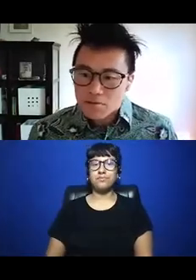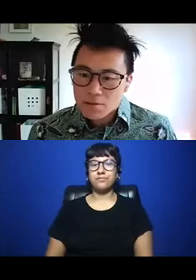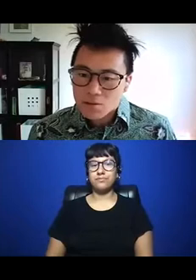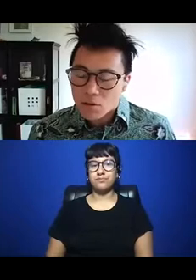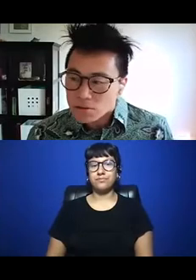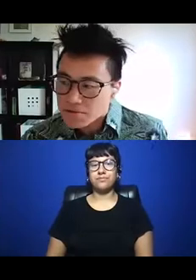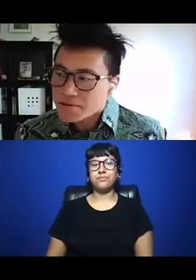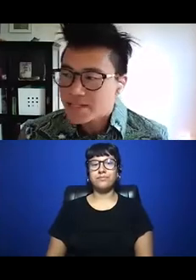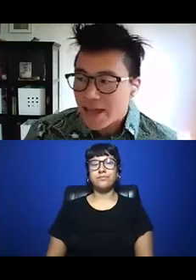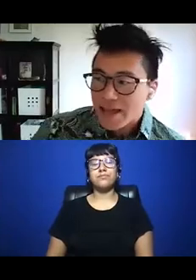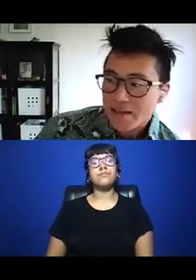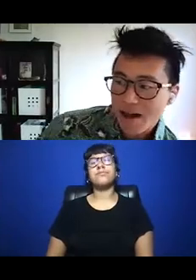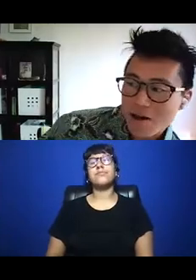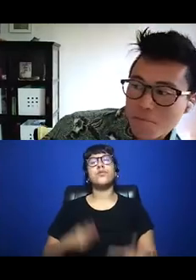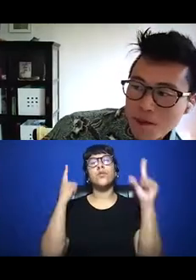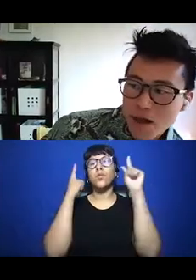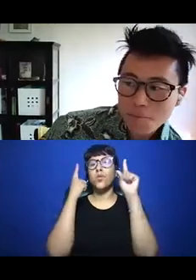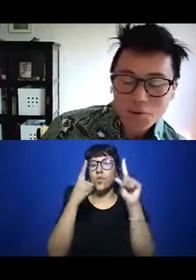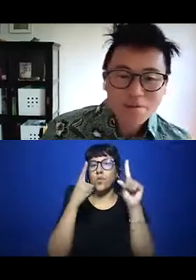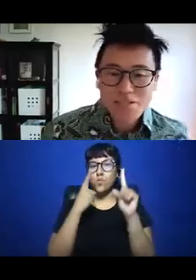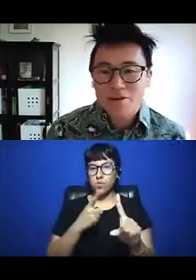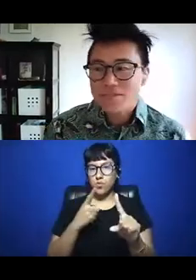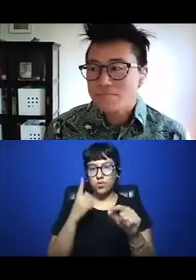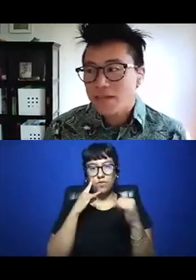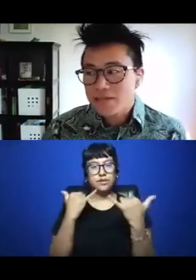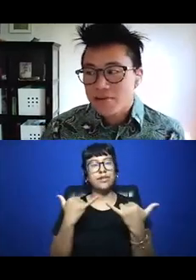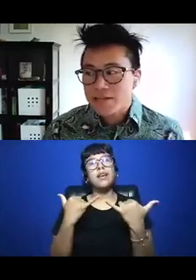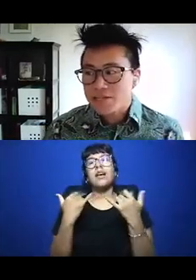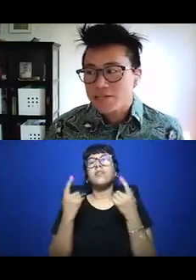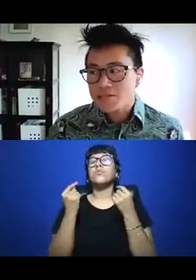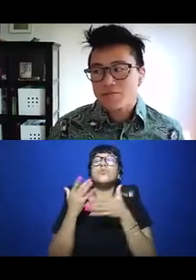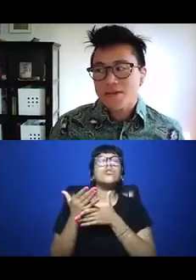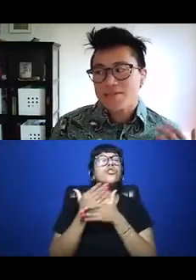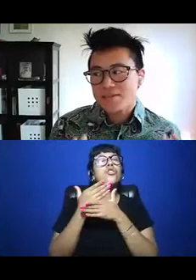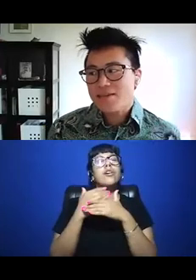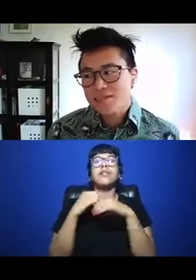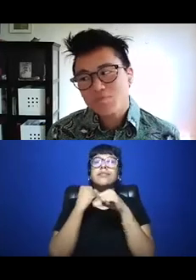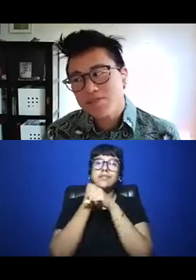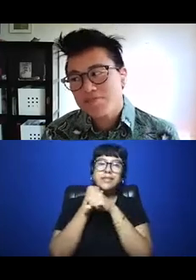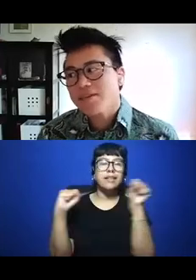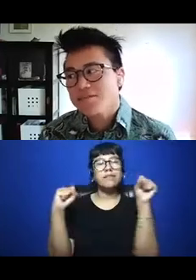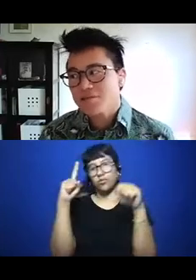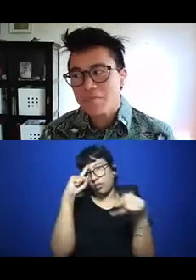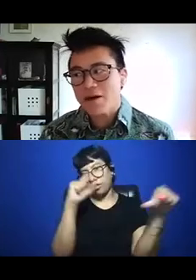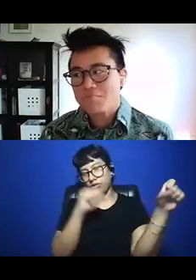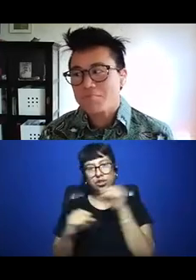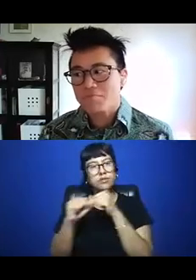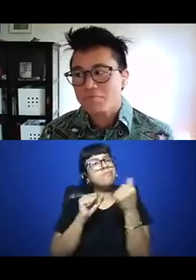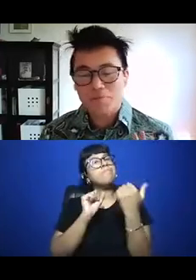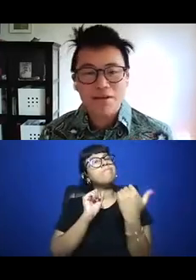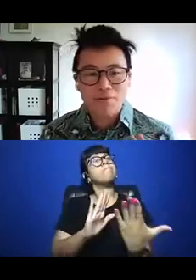So the goals for today, I'm going to be sharing some safety strategies to address the specific concern